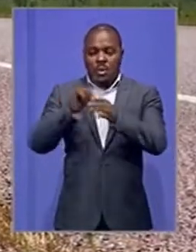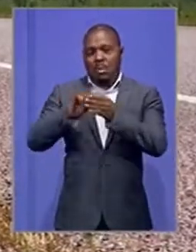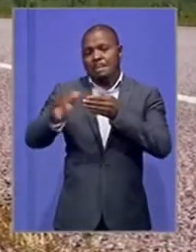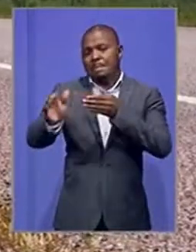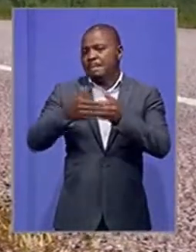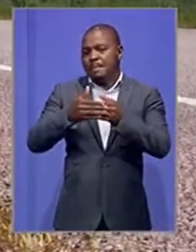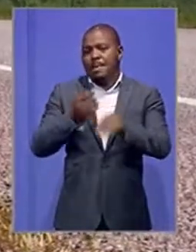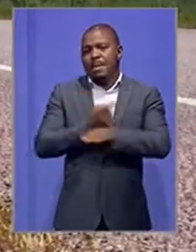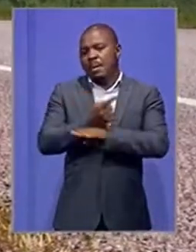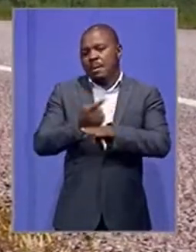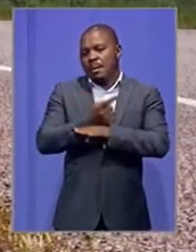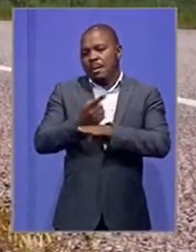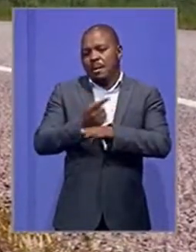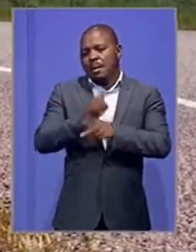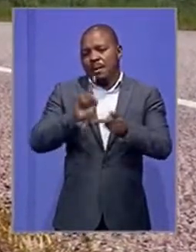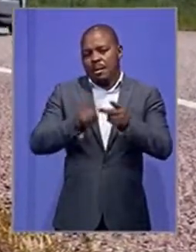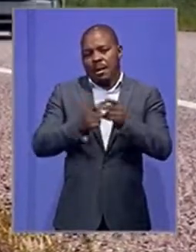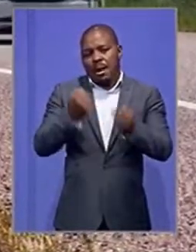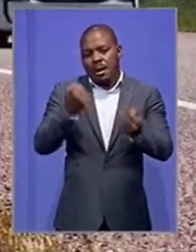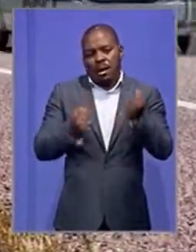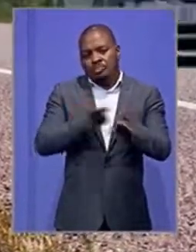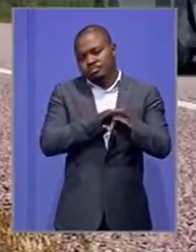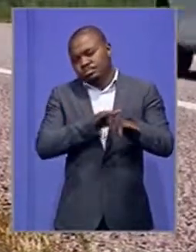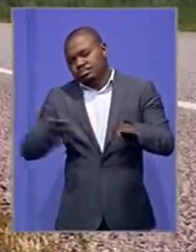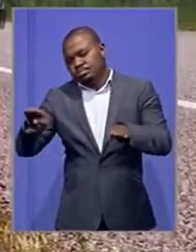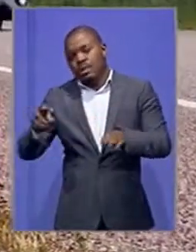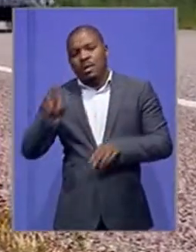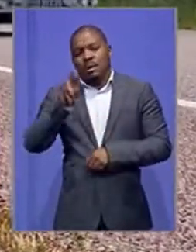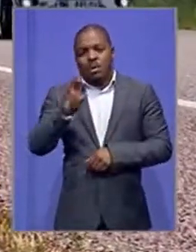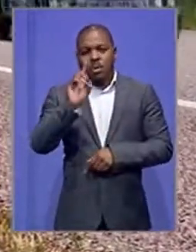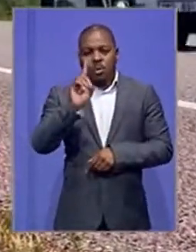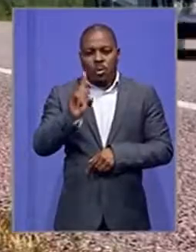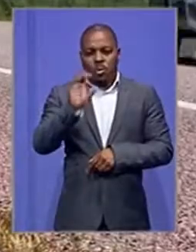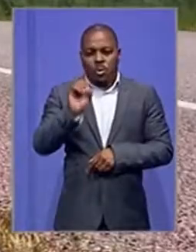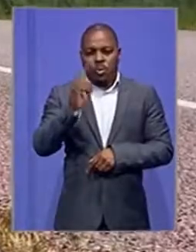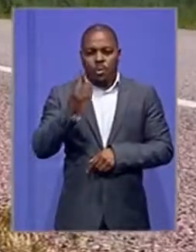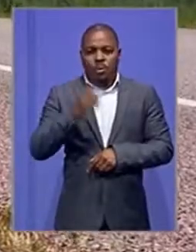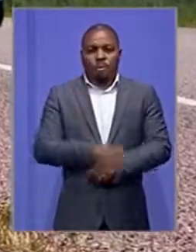di le mmalwa mo pharakano e neng ya tshwanela ke go dirisa mmila mogolo wa R101.